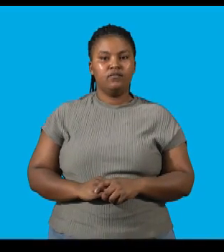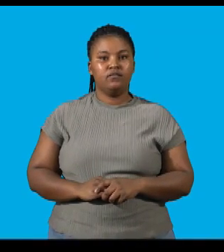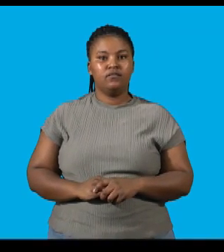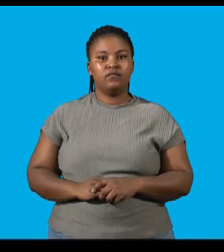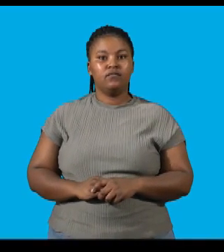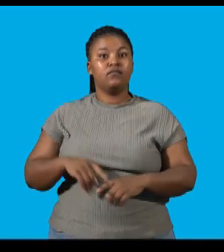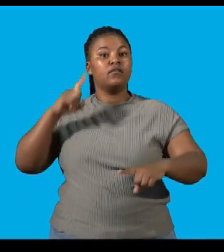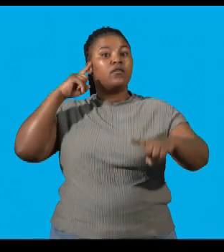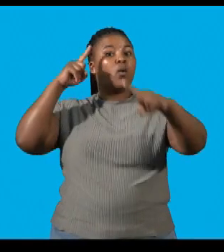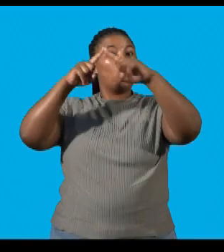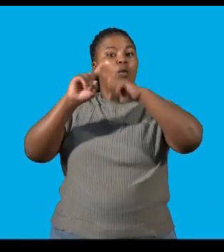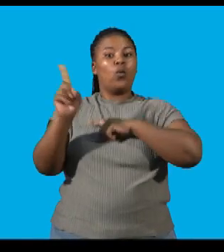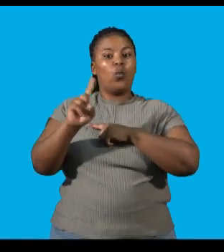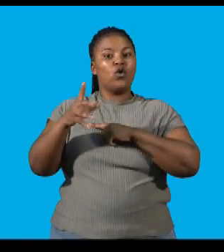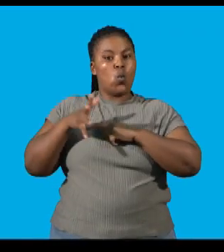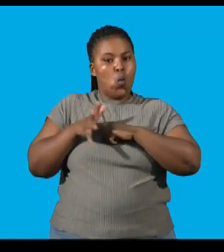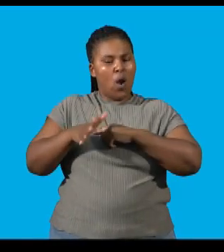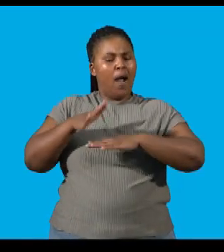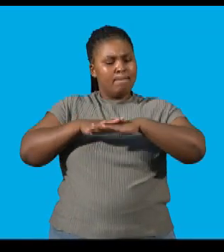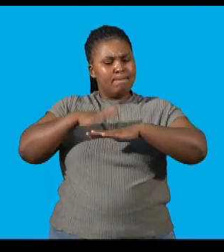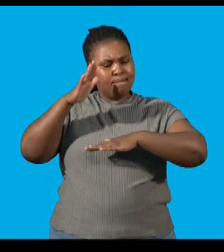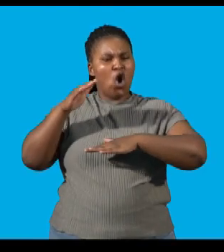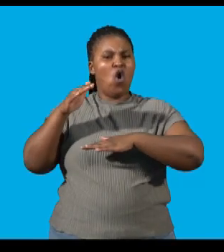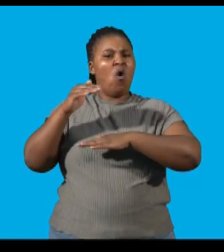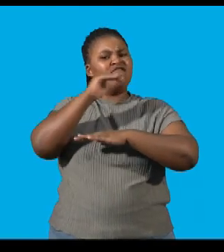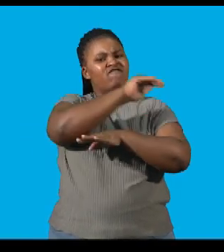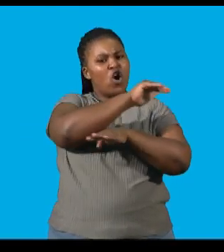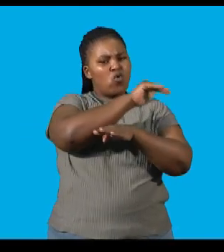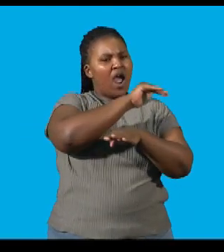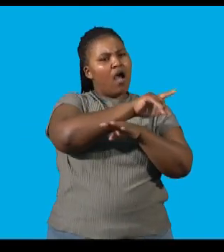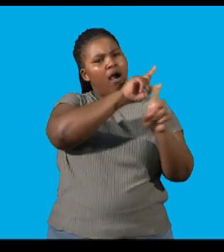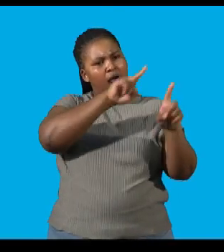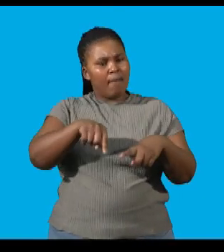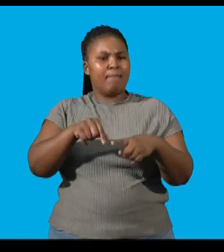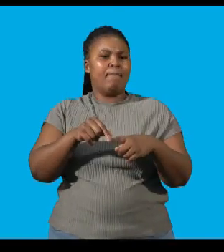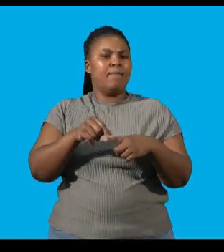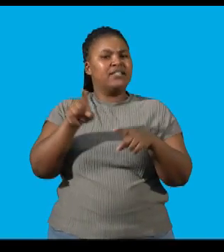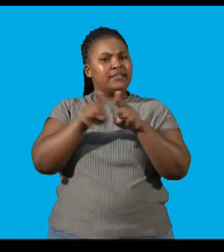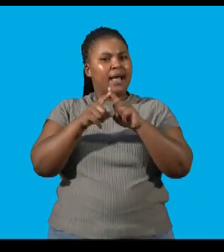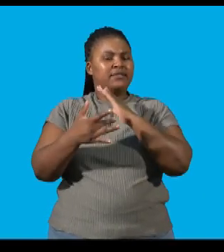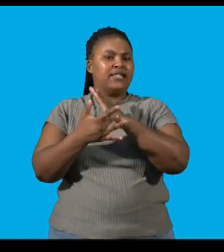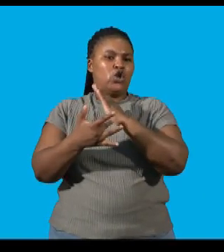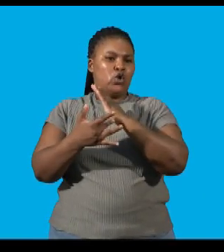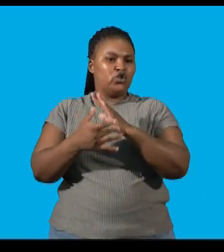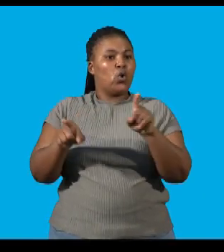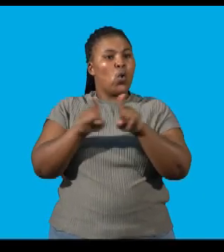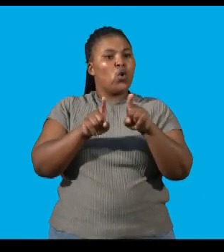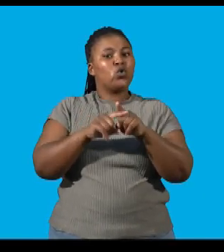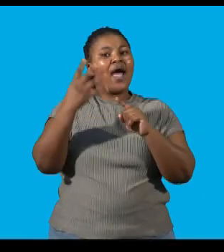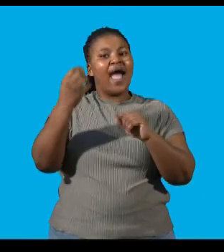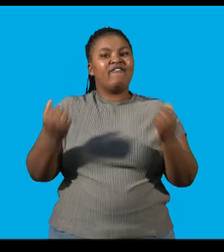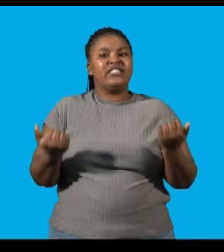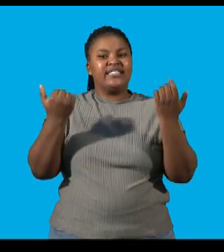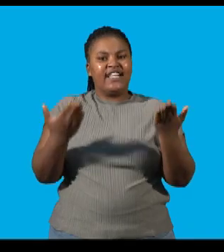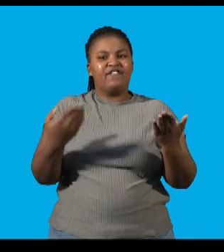The goal is to increase foreign investment in the country and technologies. We also have services